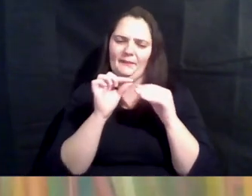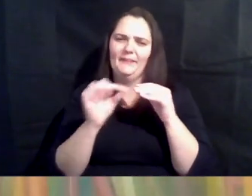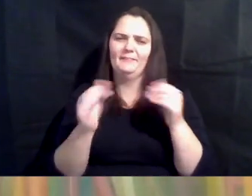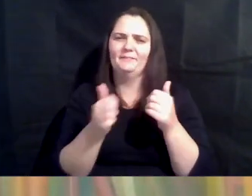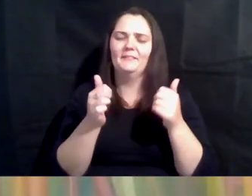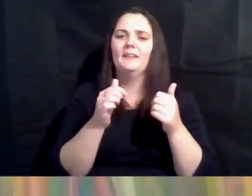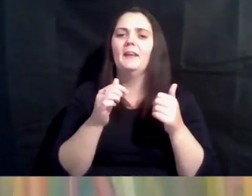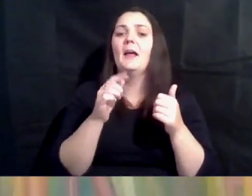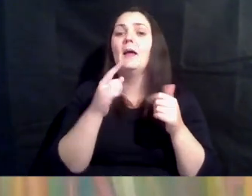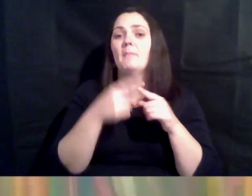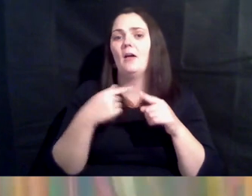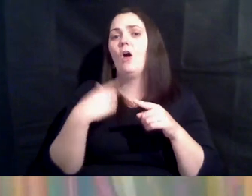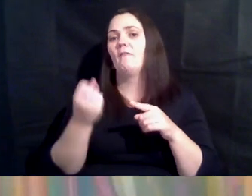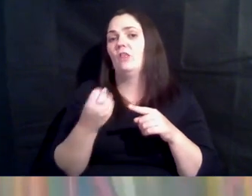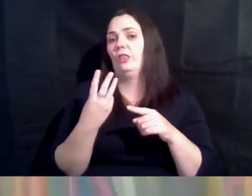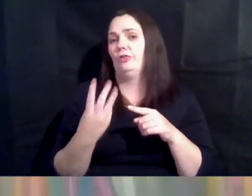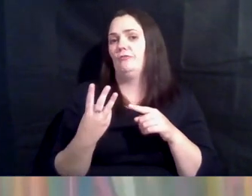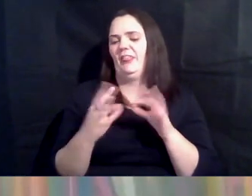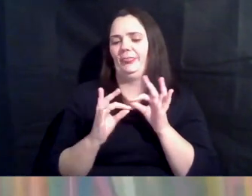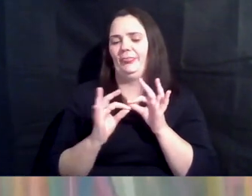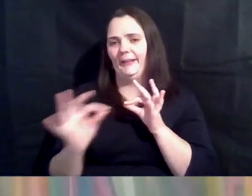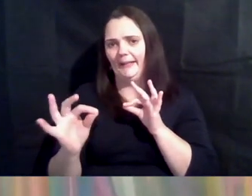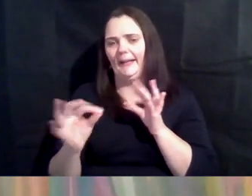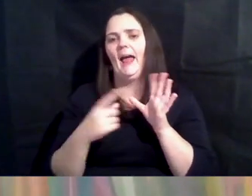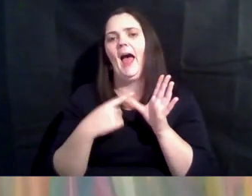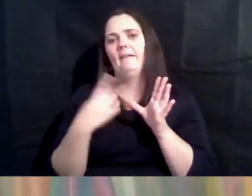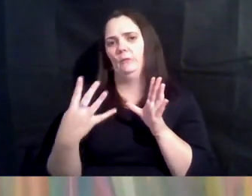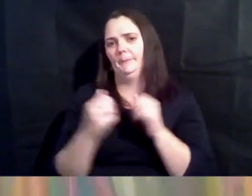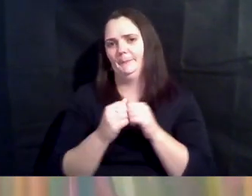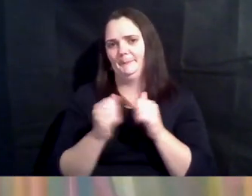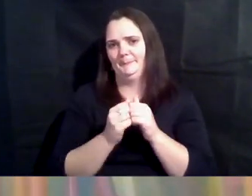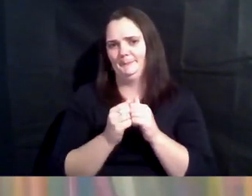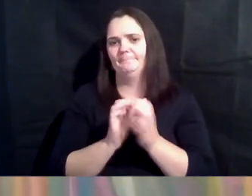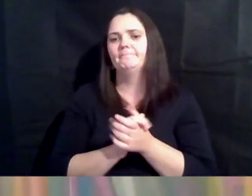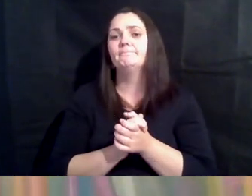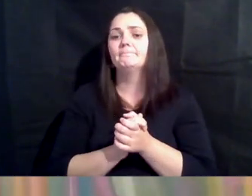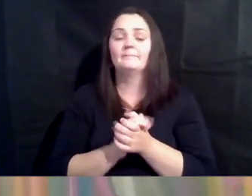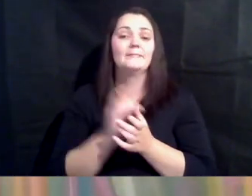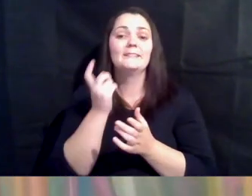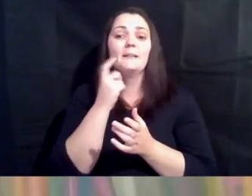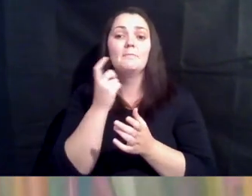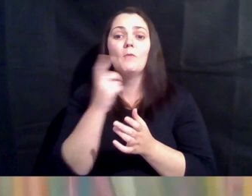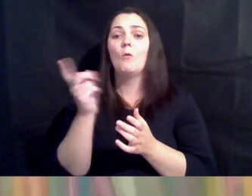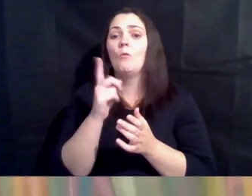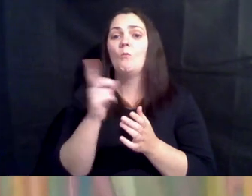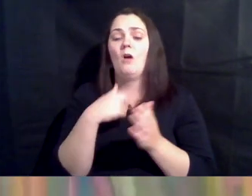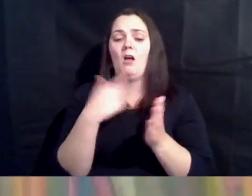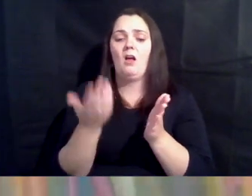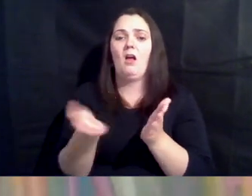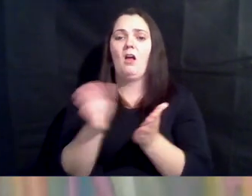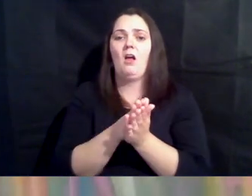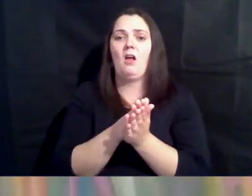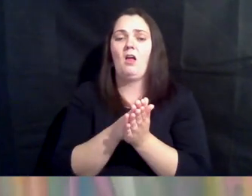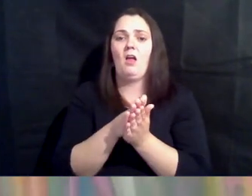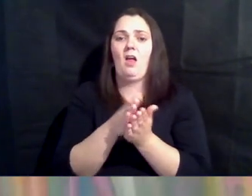of A4 paper here. So very simply, what I do to begin with is I just fold them in half from the get-go. So I'm